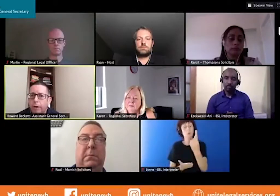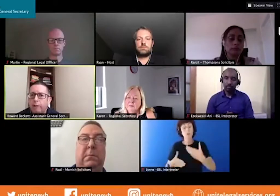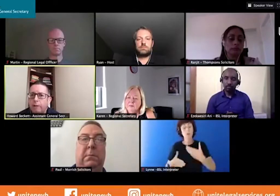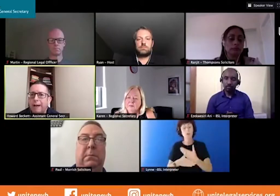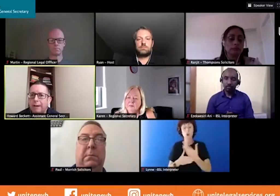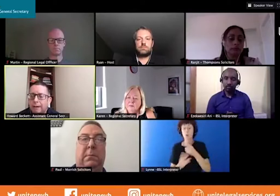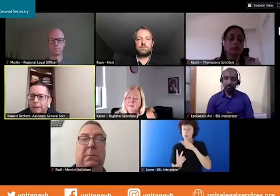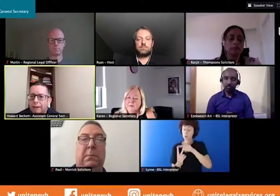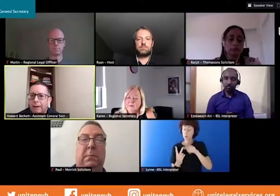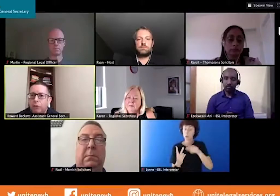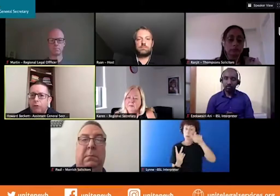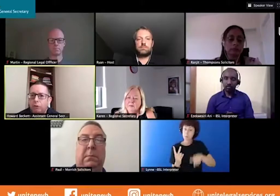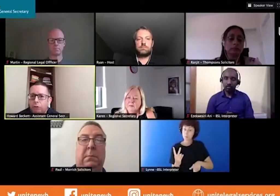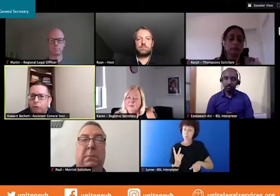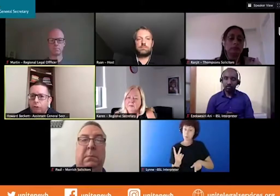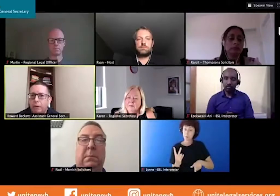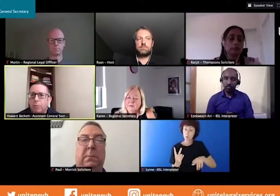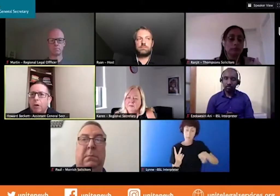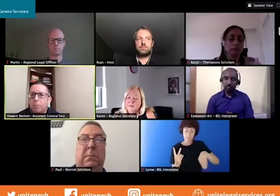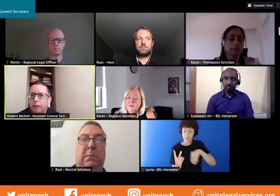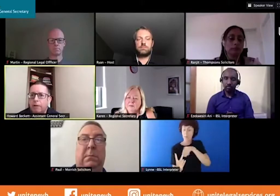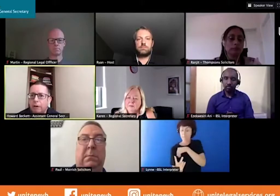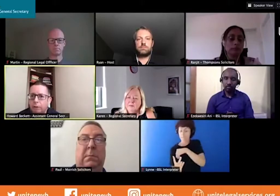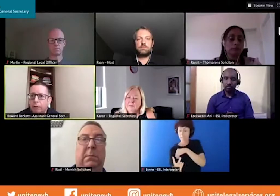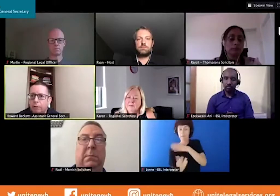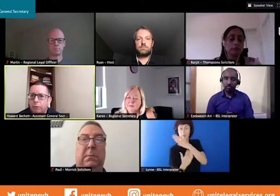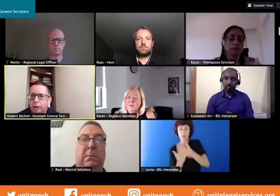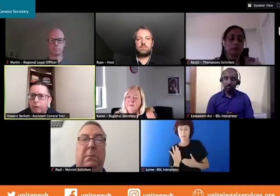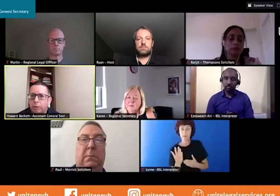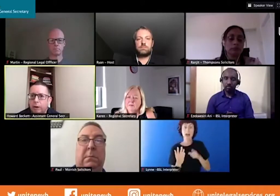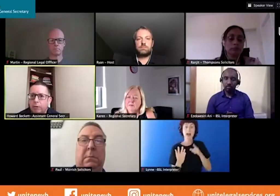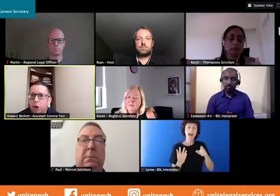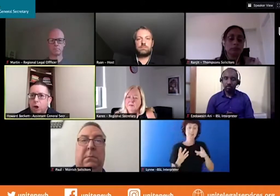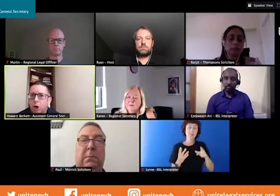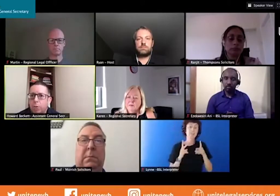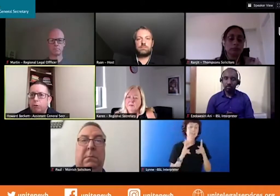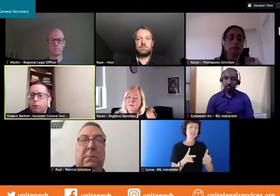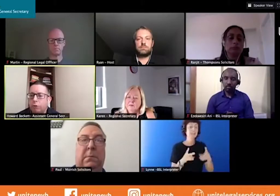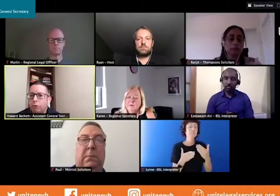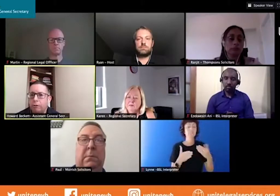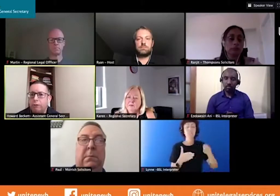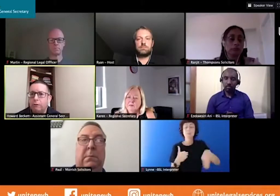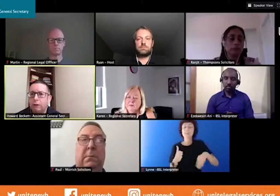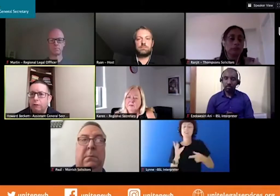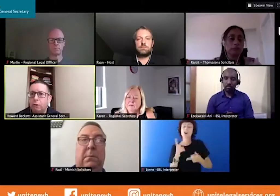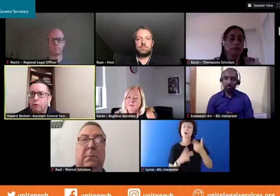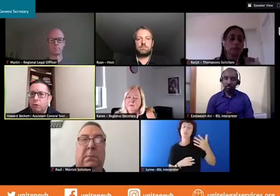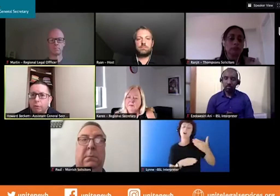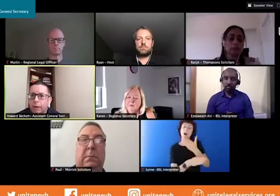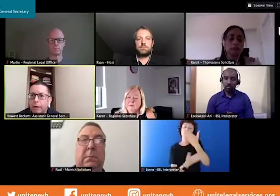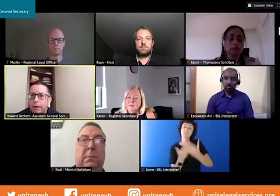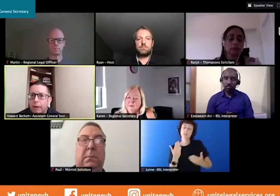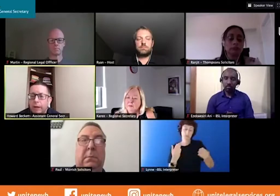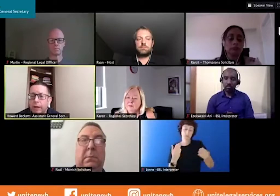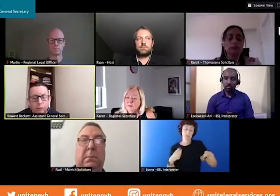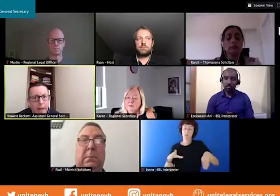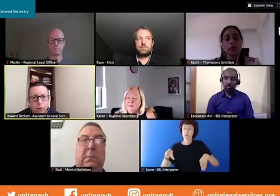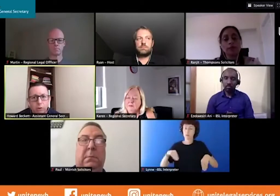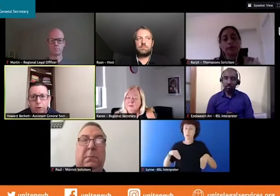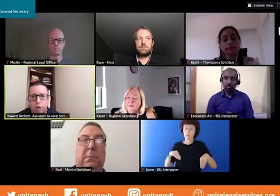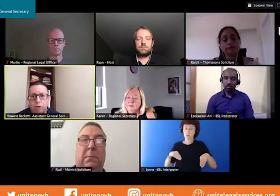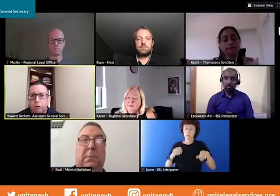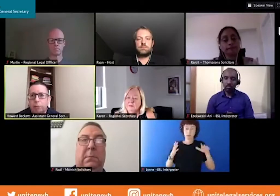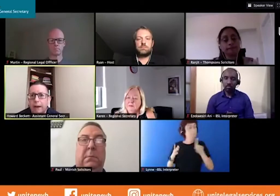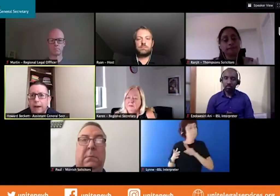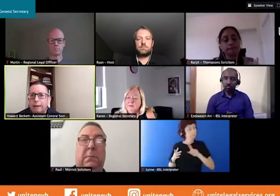continued scheme pays the other 50% of the wage, because social distancing is not going away. Sectors such as hospitality